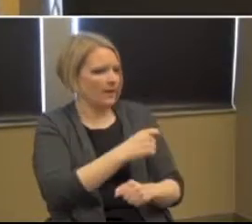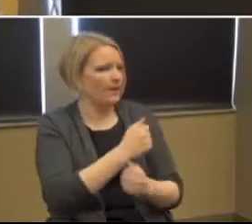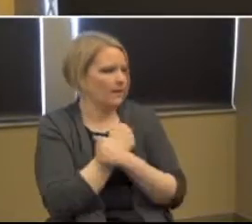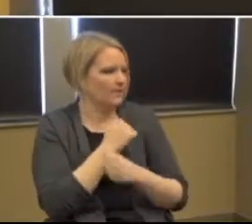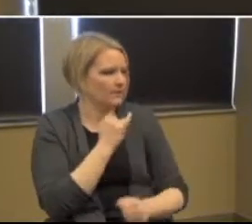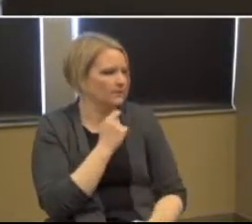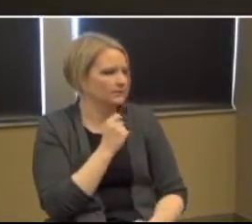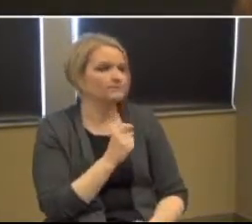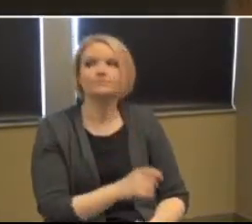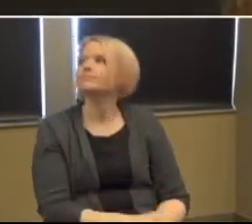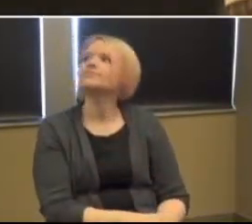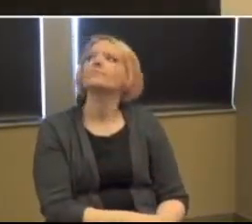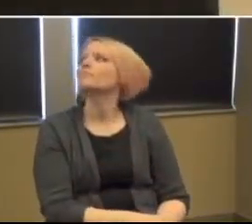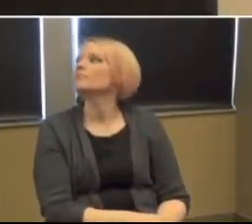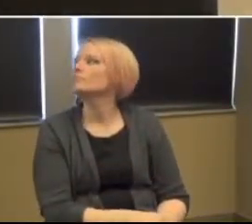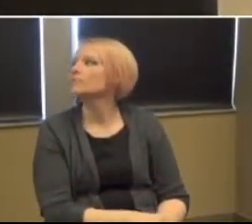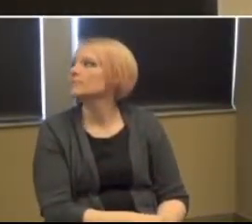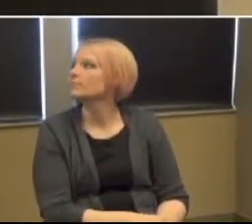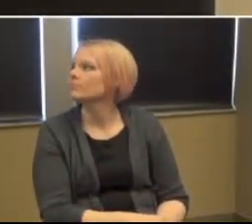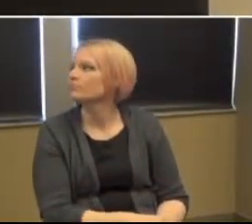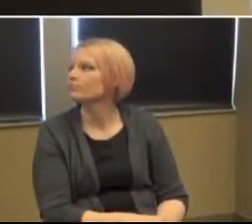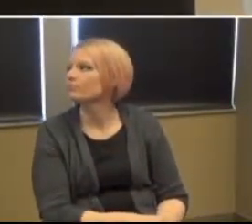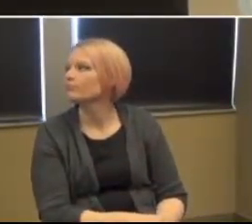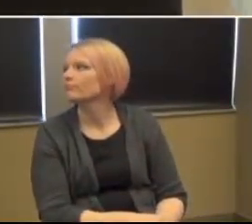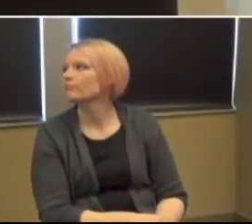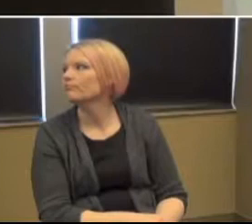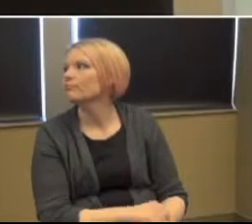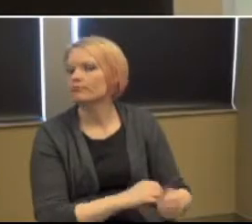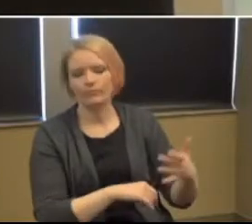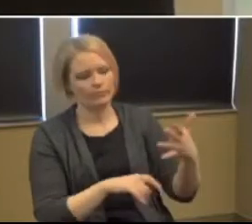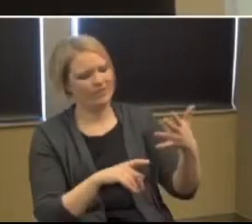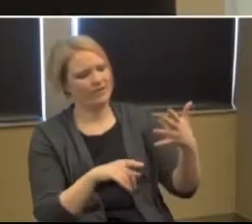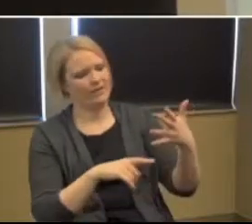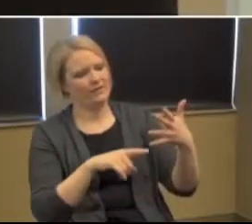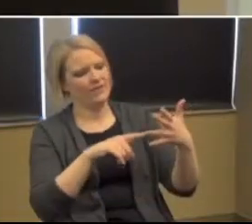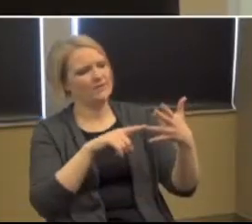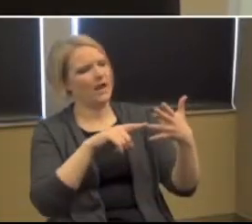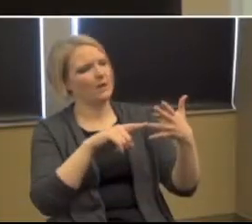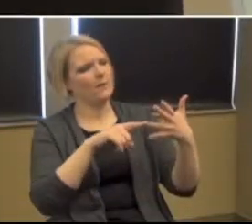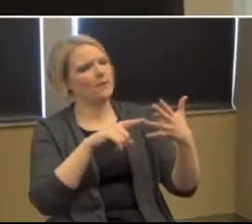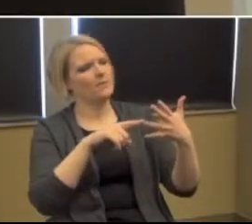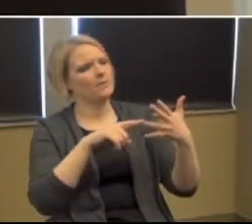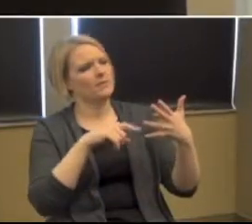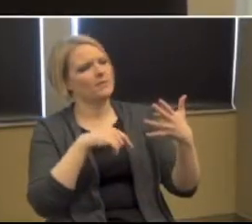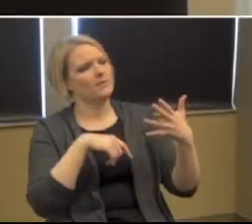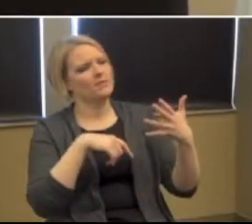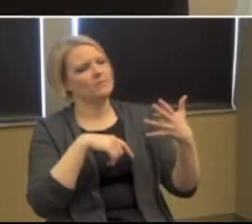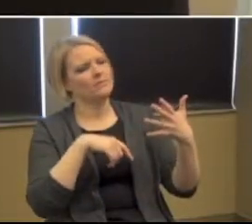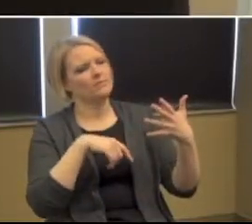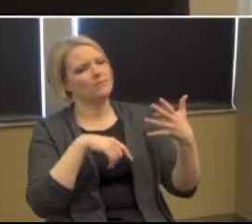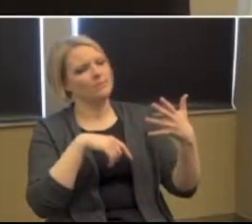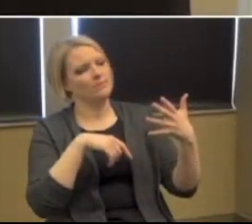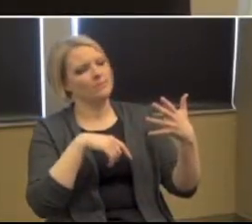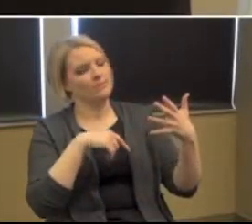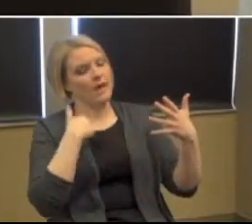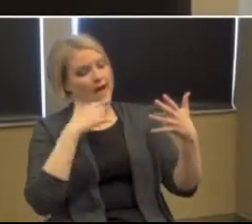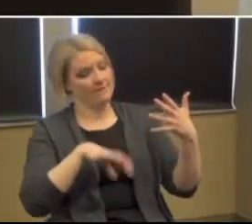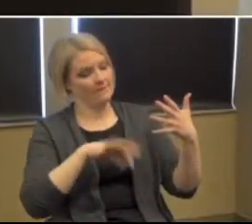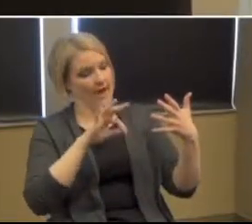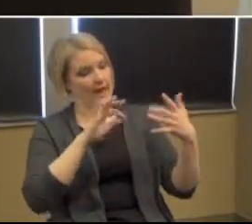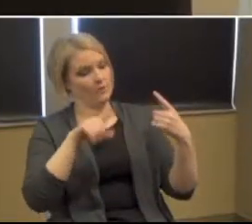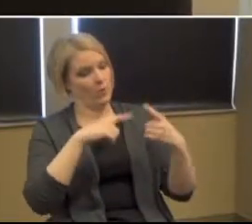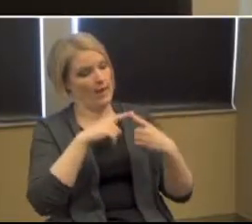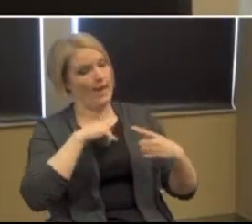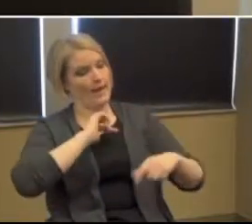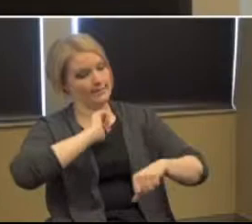one, this second to bottom bullet, that I find that when I have put these in